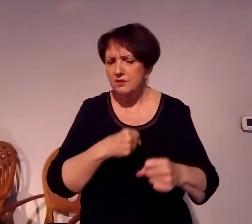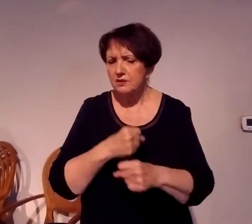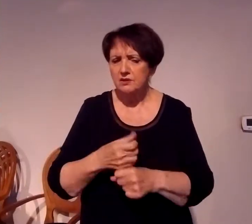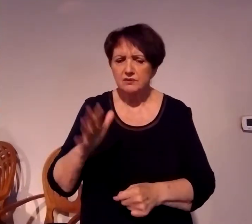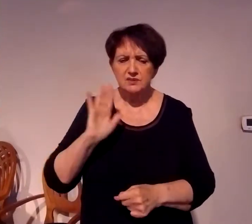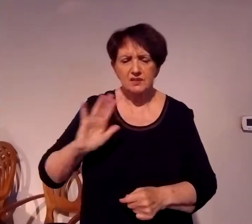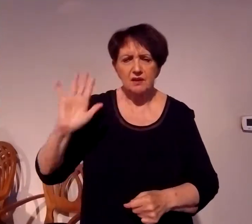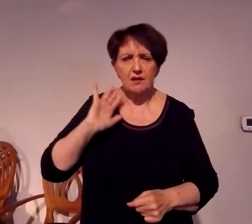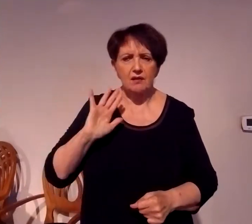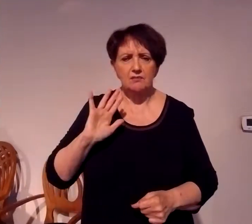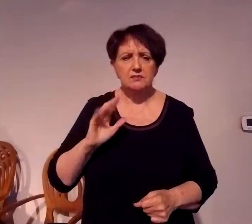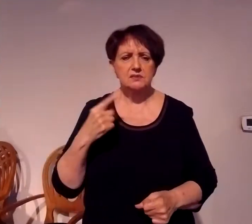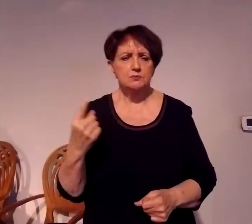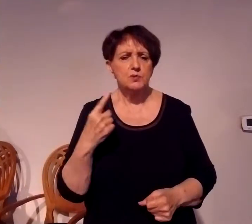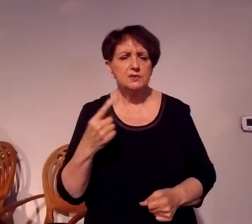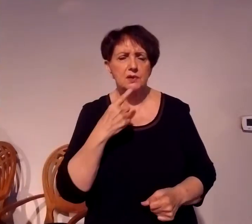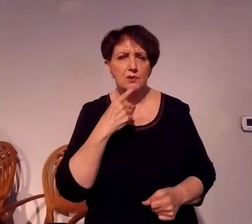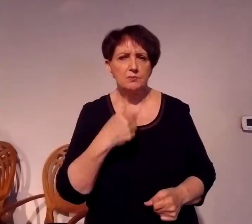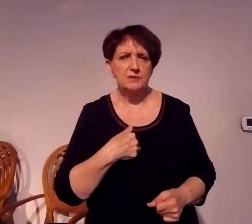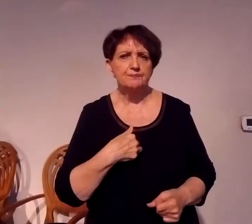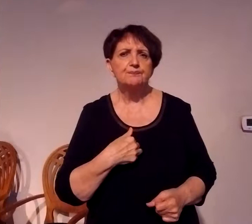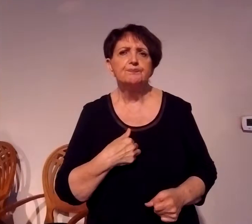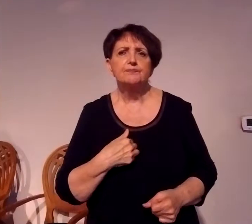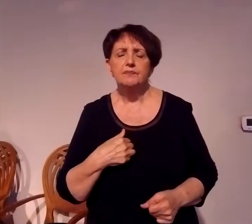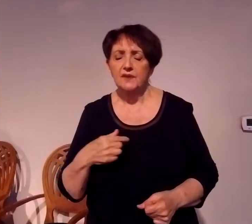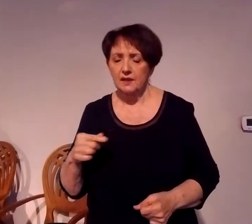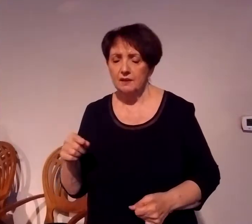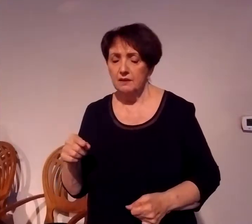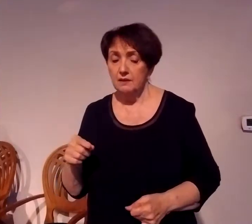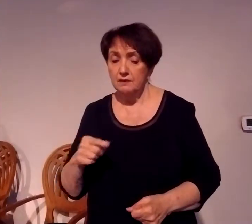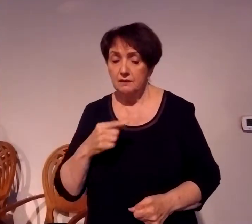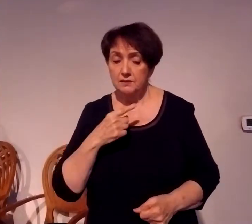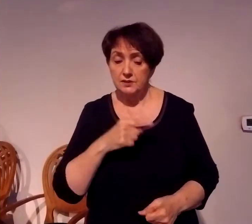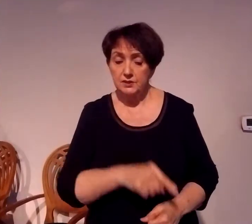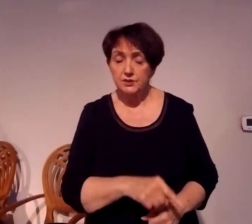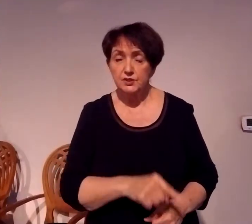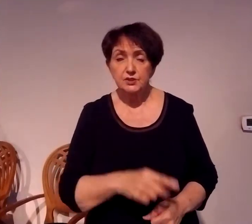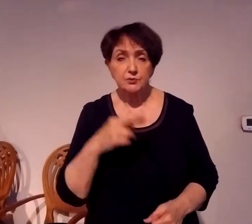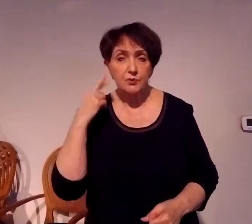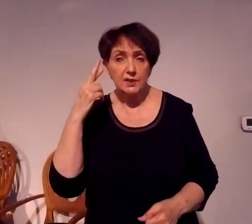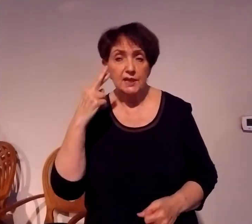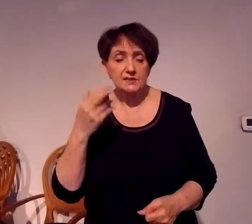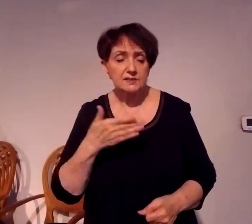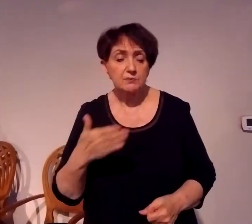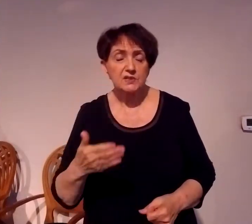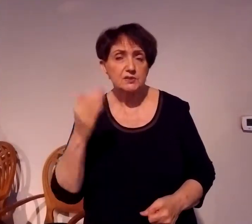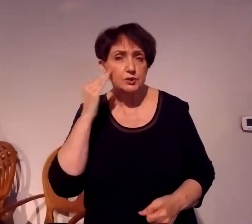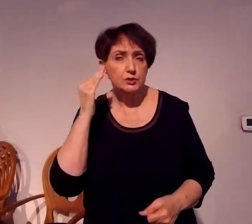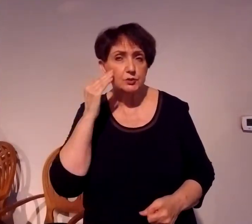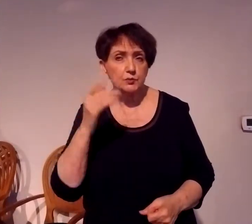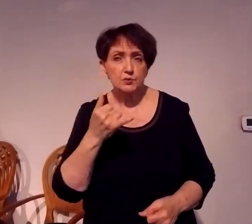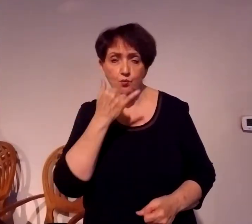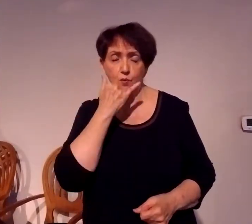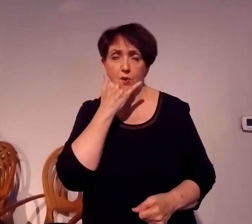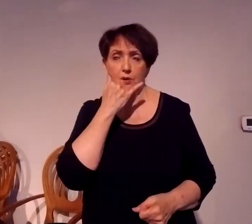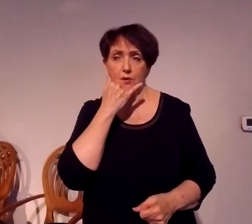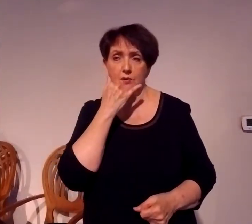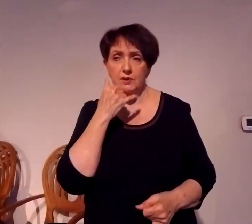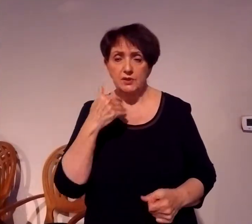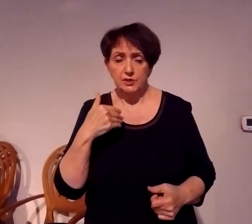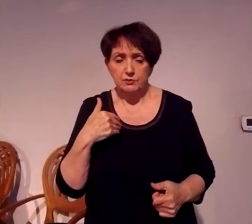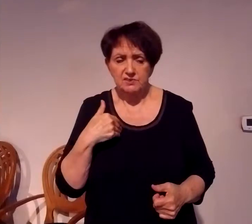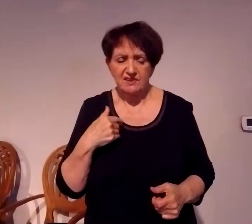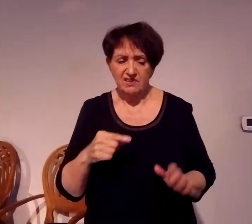community member. She realized that something she knew that was wrong and was having a